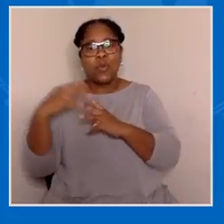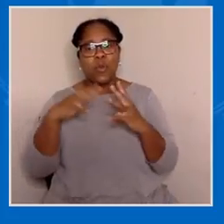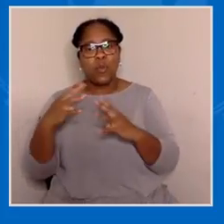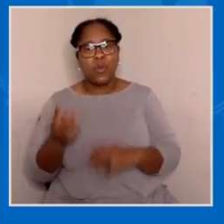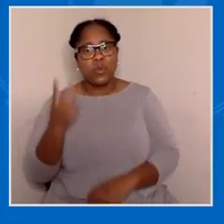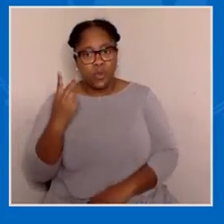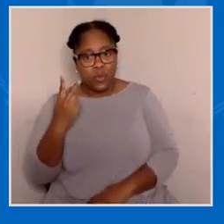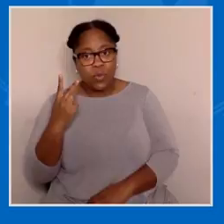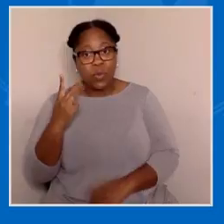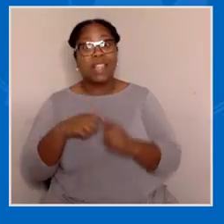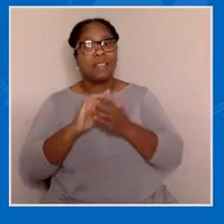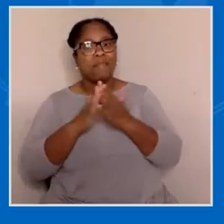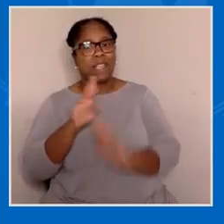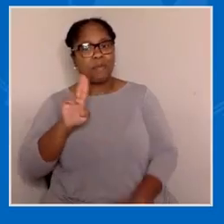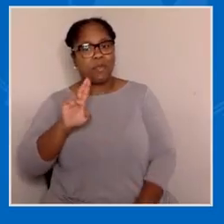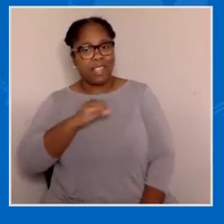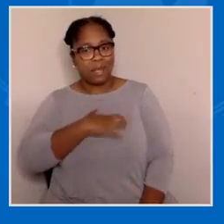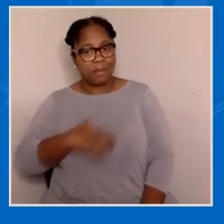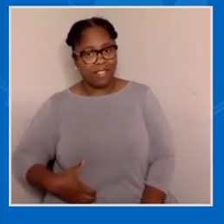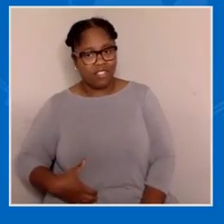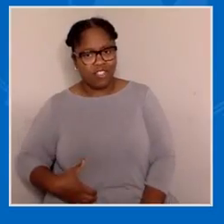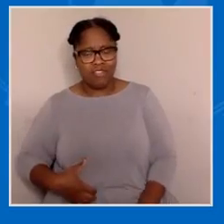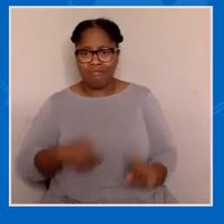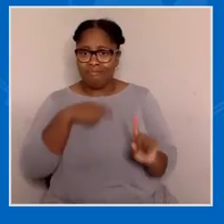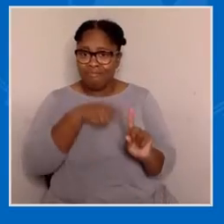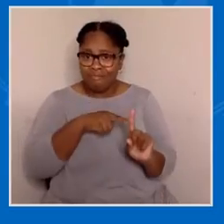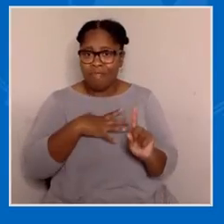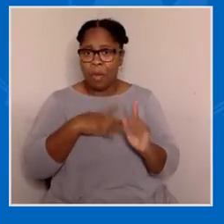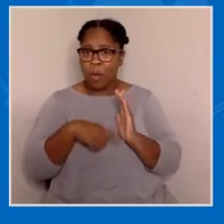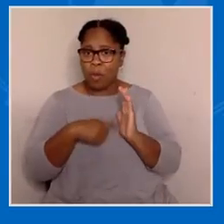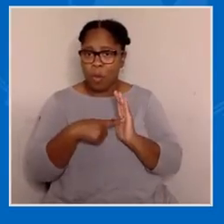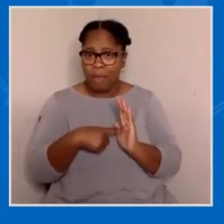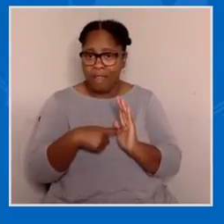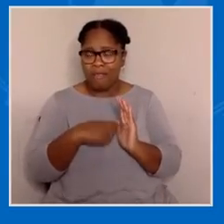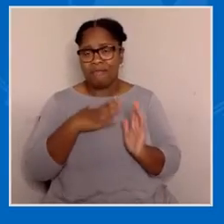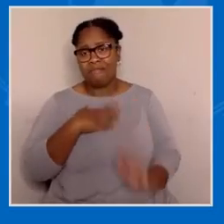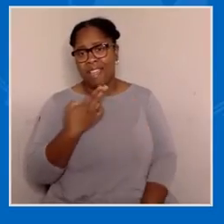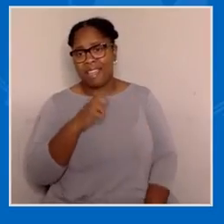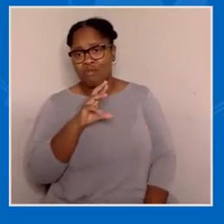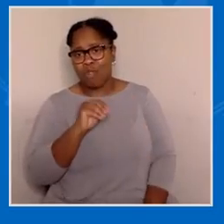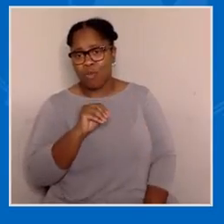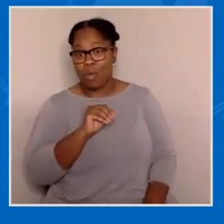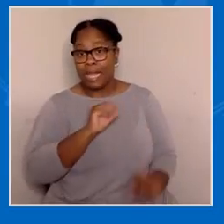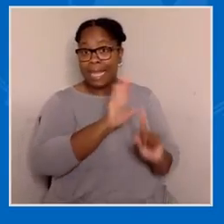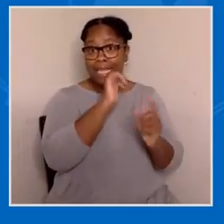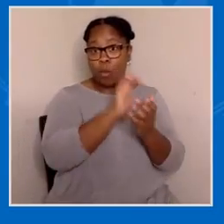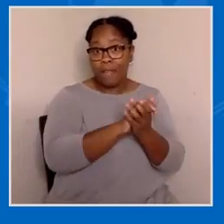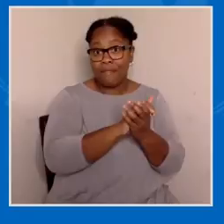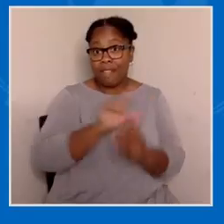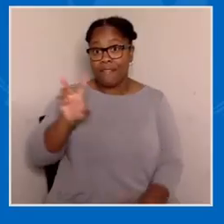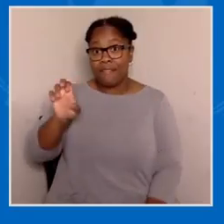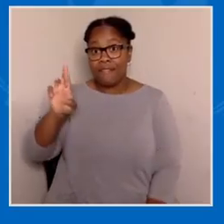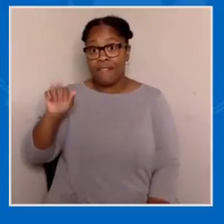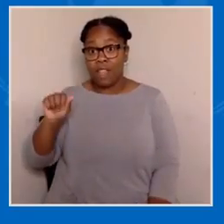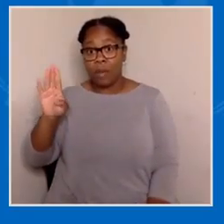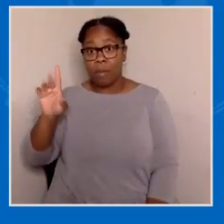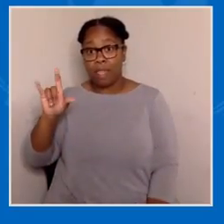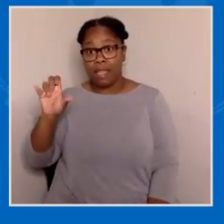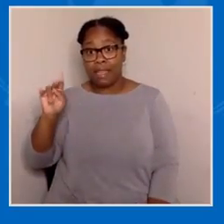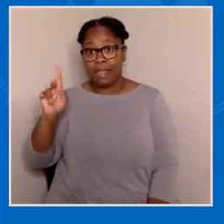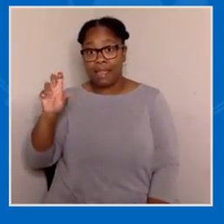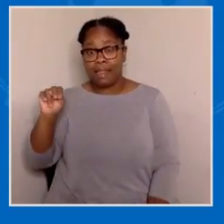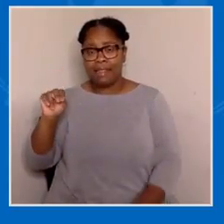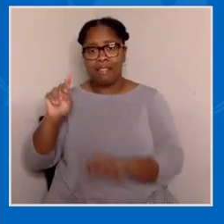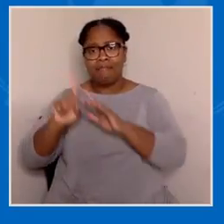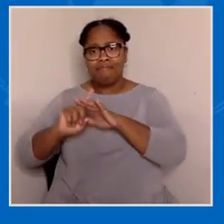ambassador. He is my role model and my hero. His wife, Vera Blinken, fled communist Hungary as a